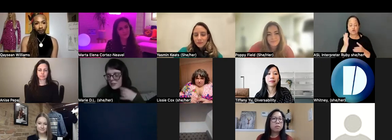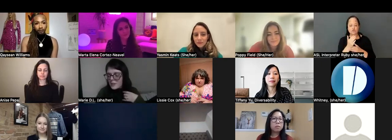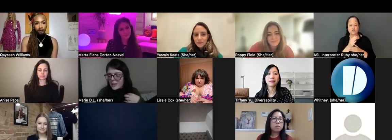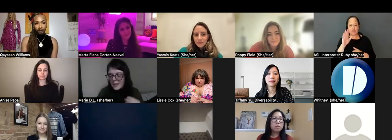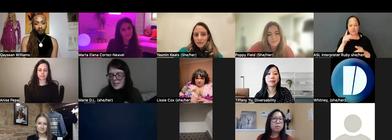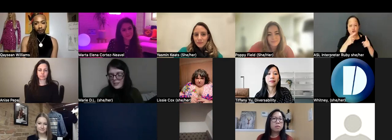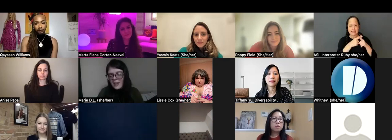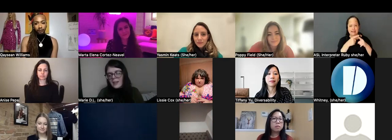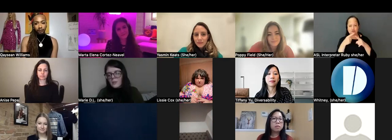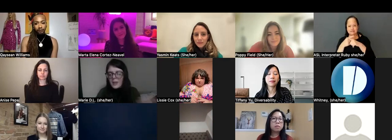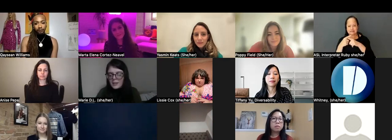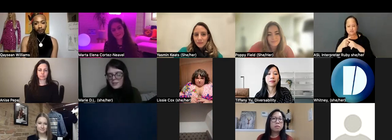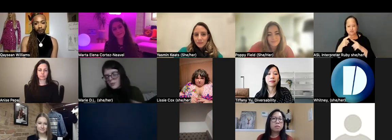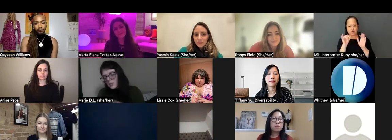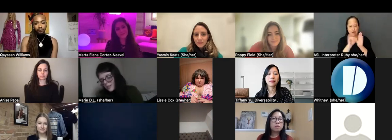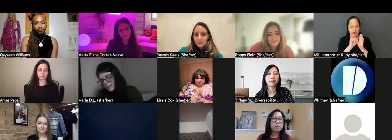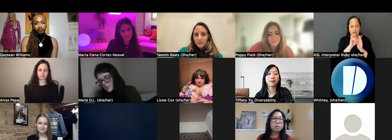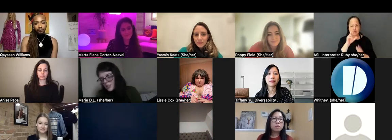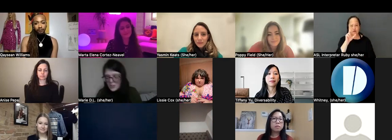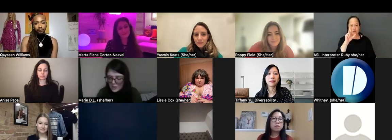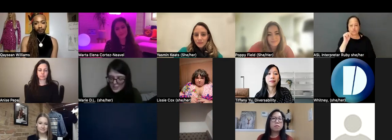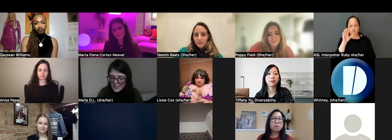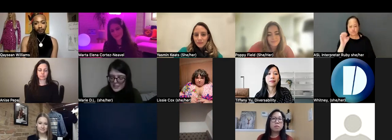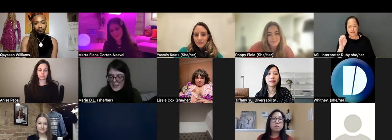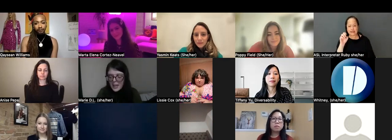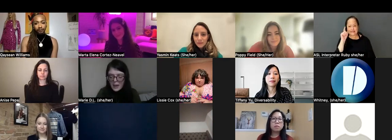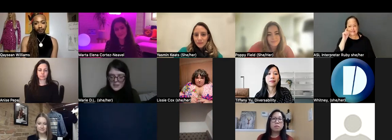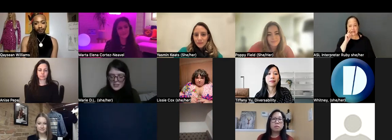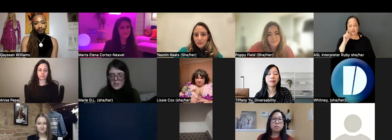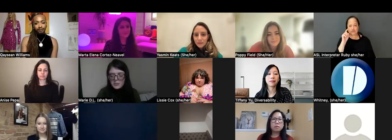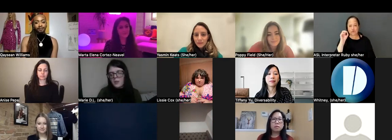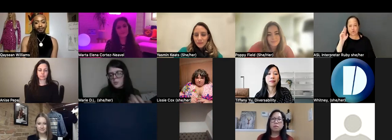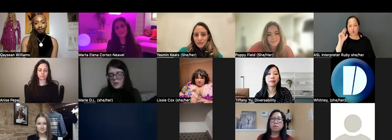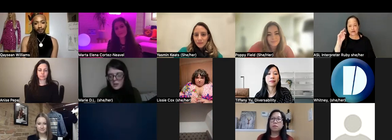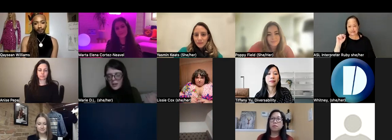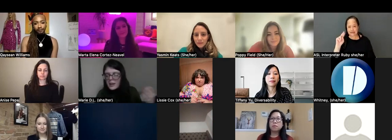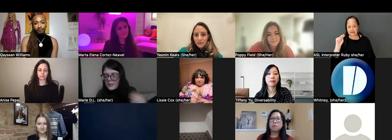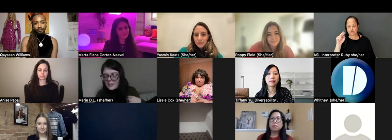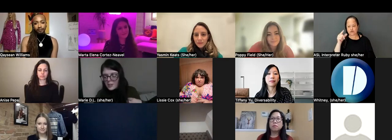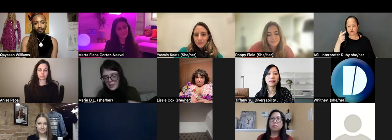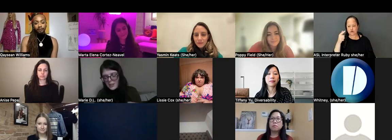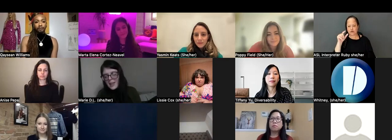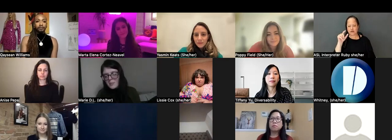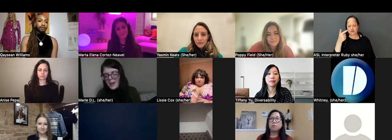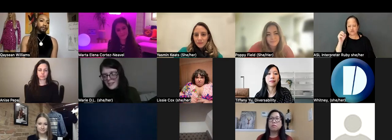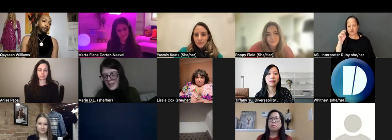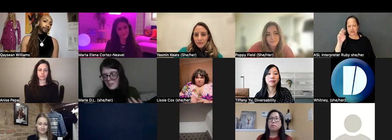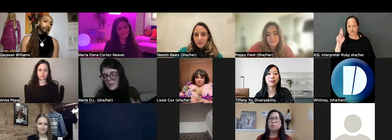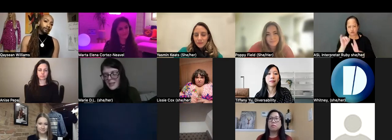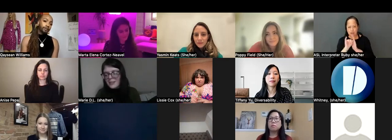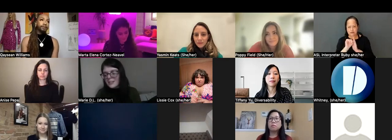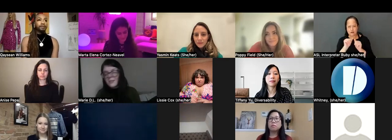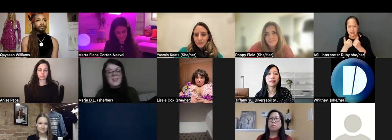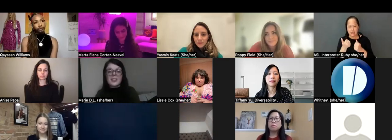intersectional identities like race, sexual orientation, gender identity, and how it shapes their work in the disability and